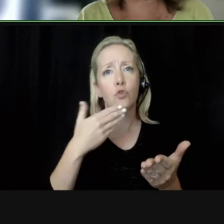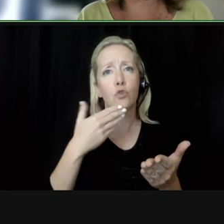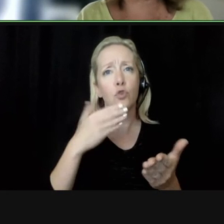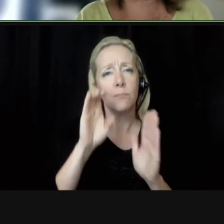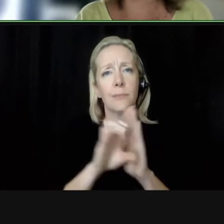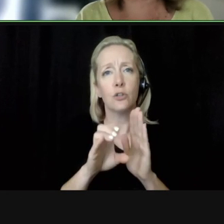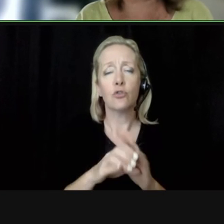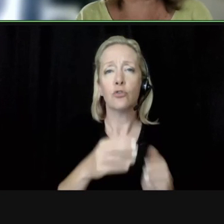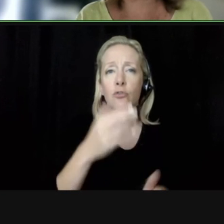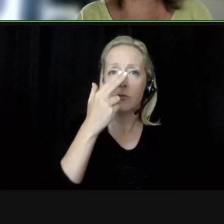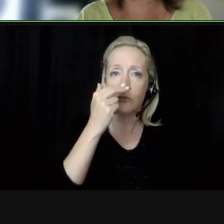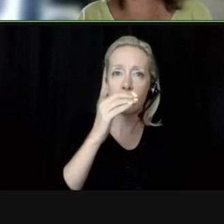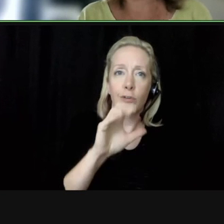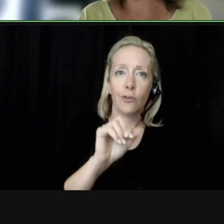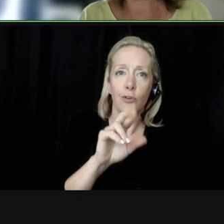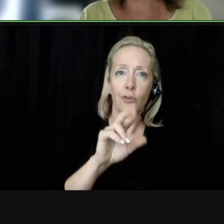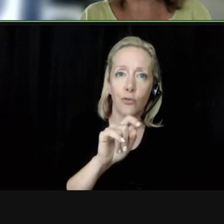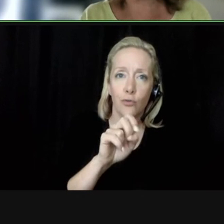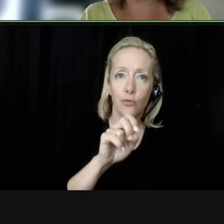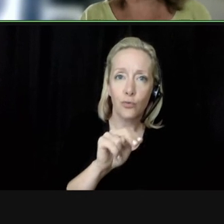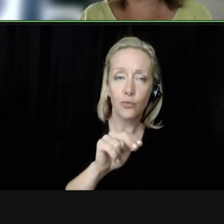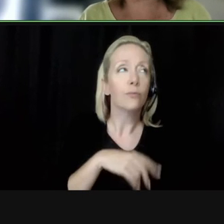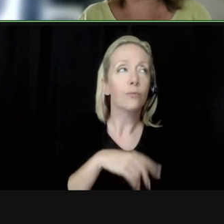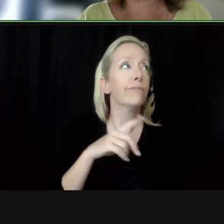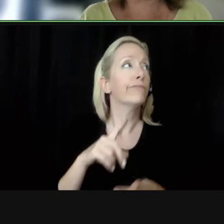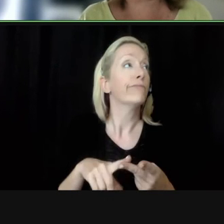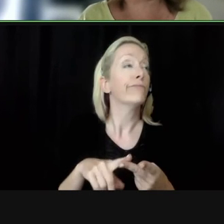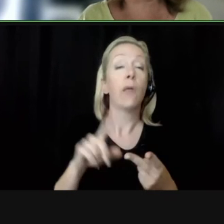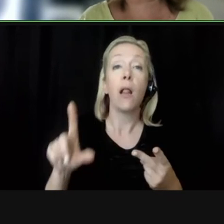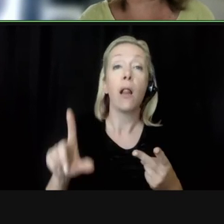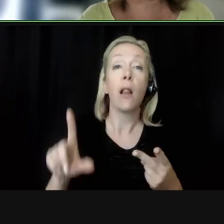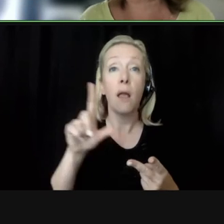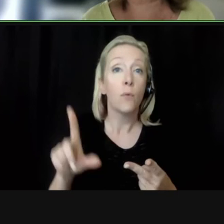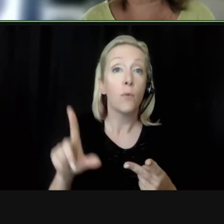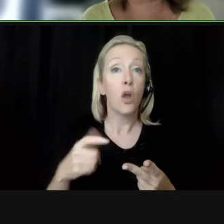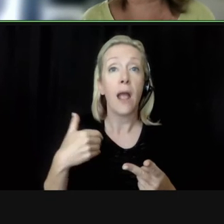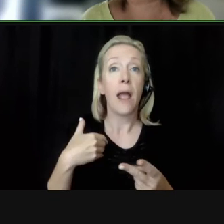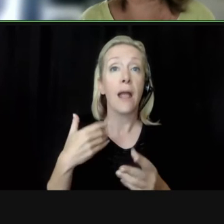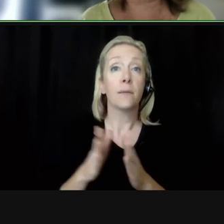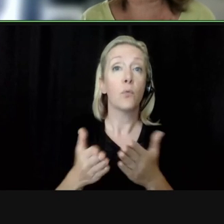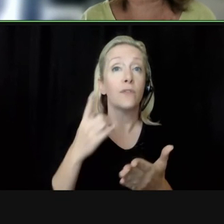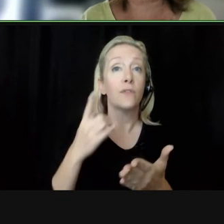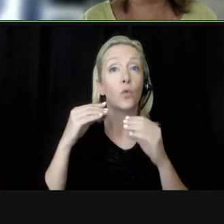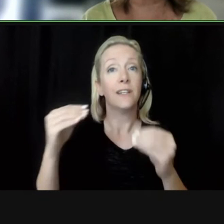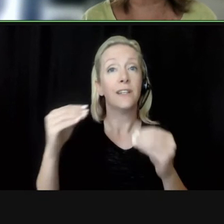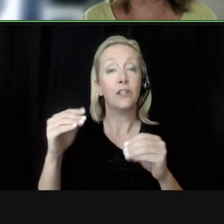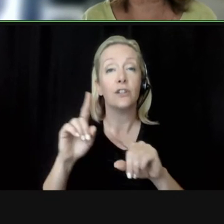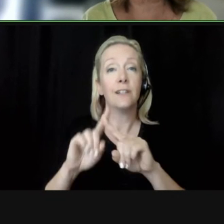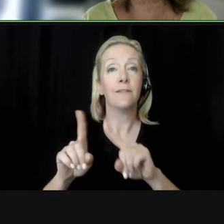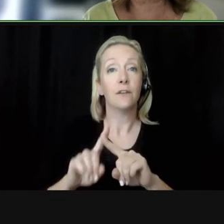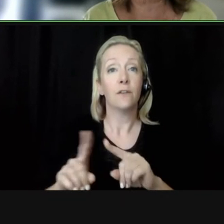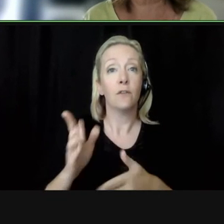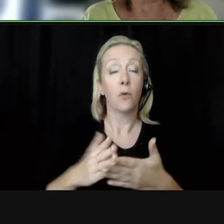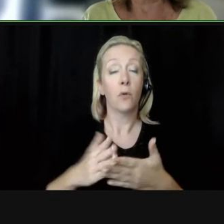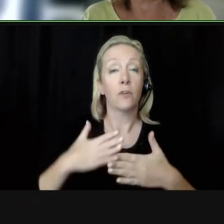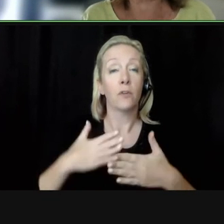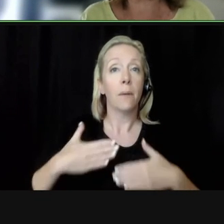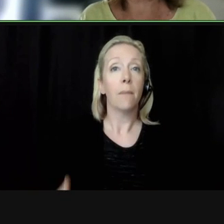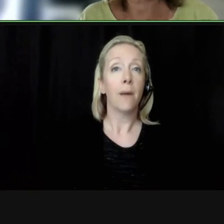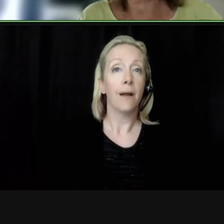There are books in your library that just for learning body parts that you can find in the toddler